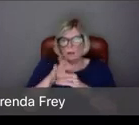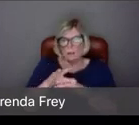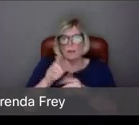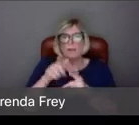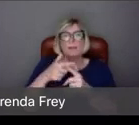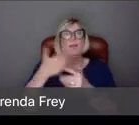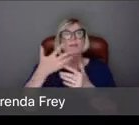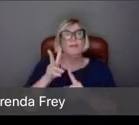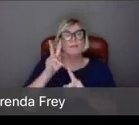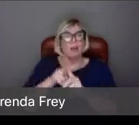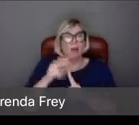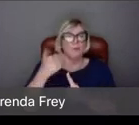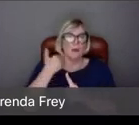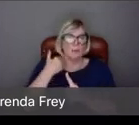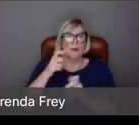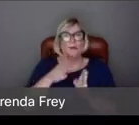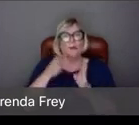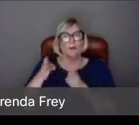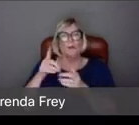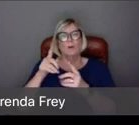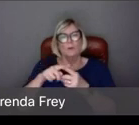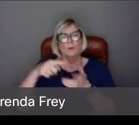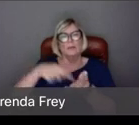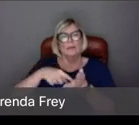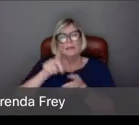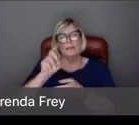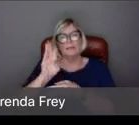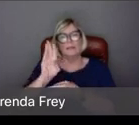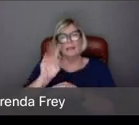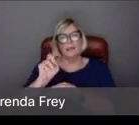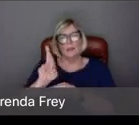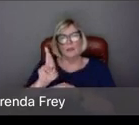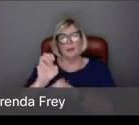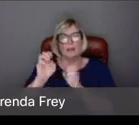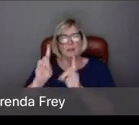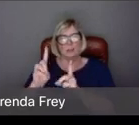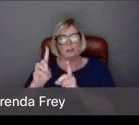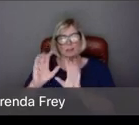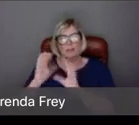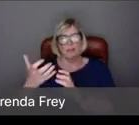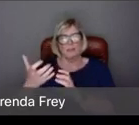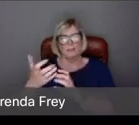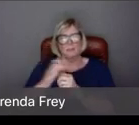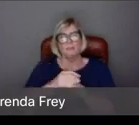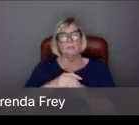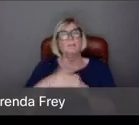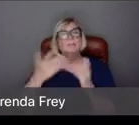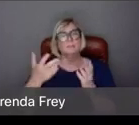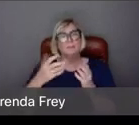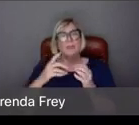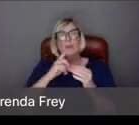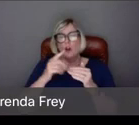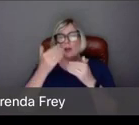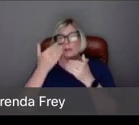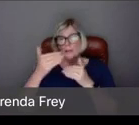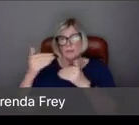is filed, you do have to go typically to debtor education. Now, there are